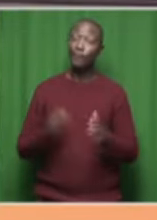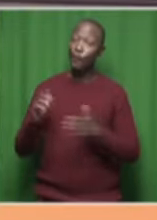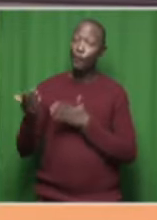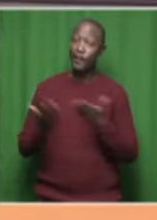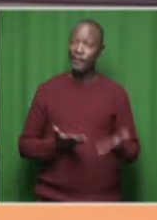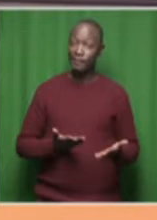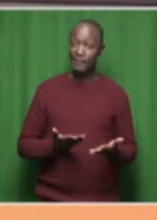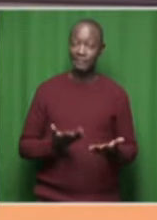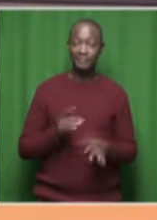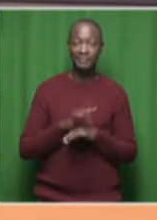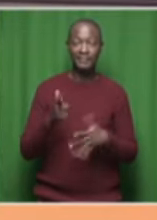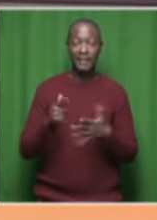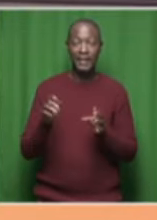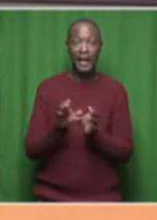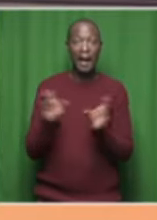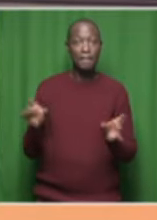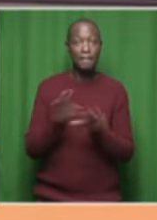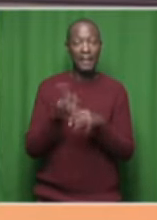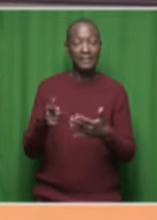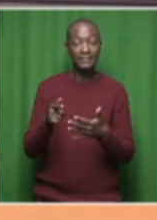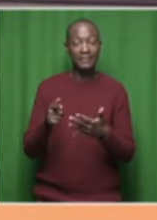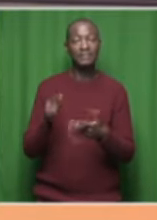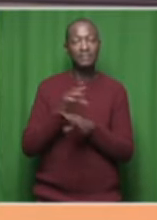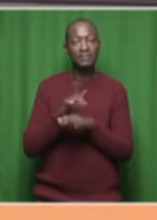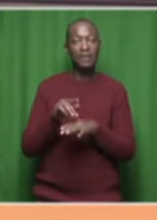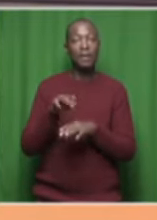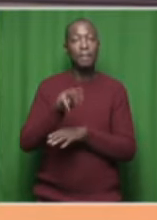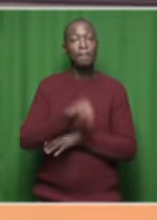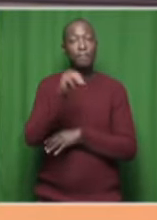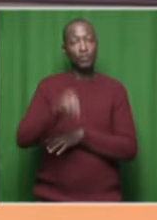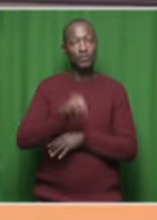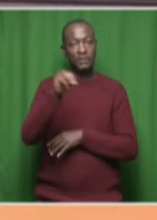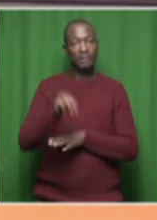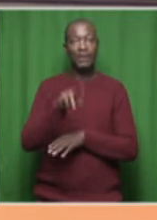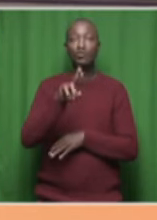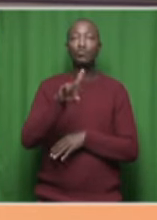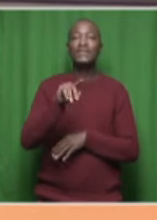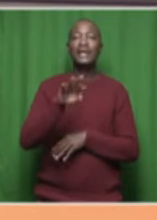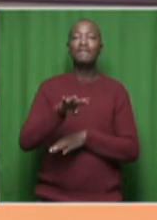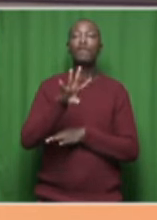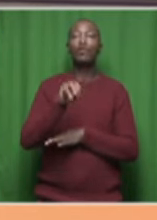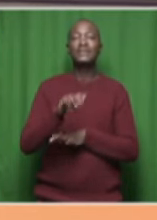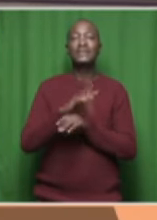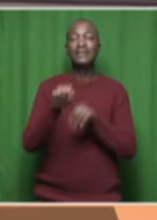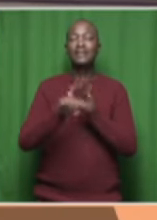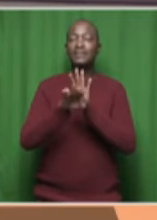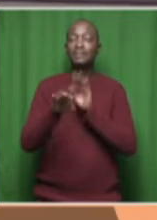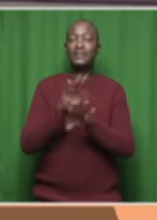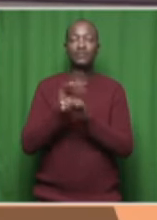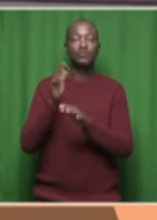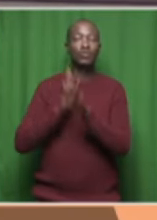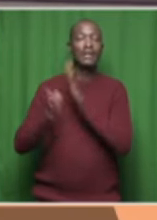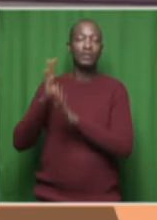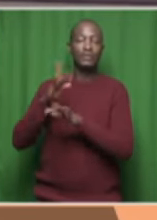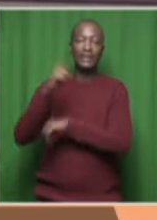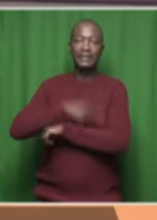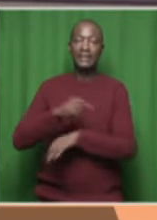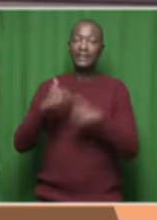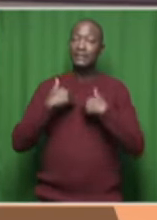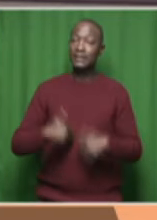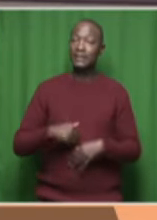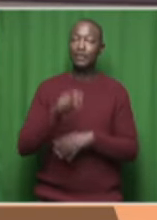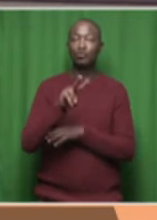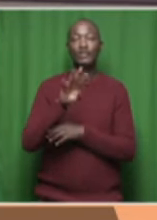Welcome back, everybody. Now, the Apartheid Museum will launch Time to Act, the UDF 40 exhibition on Heritage Day, Sunday, the 24th